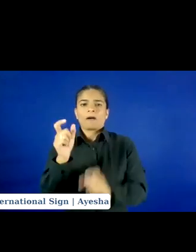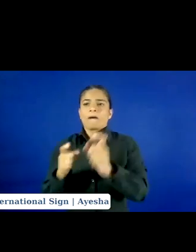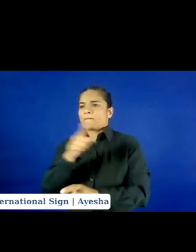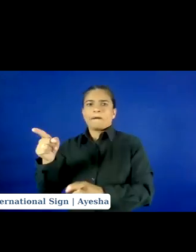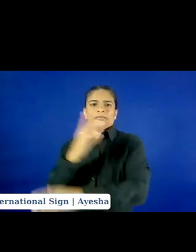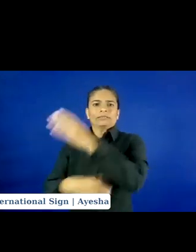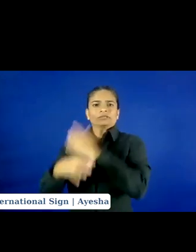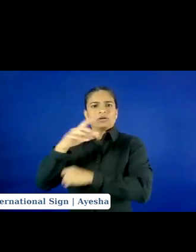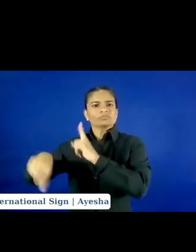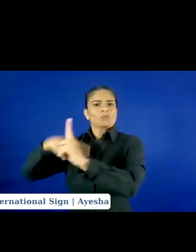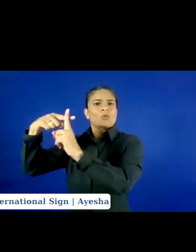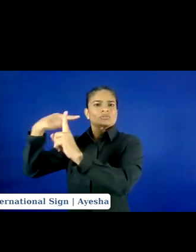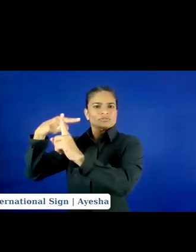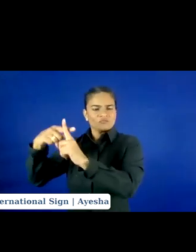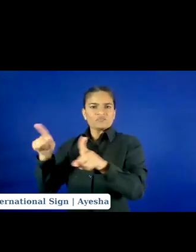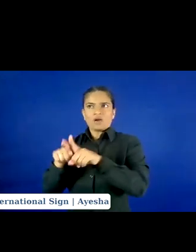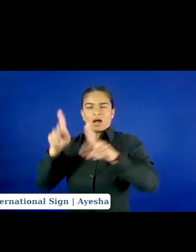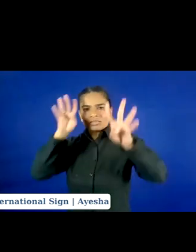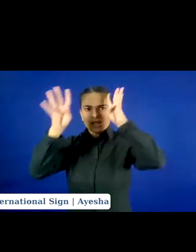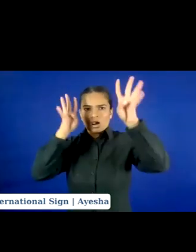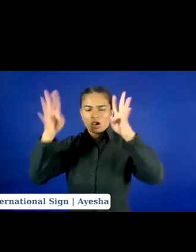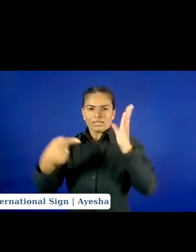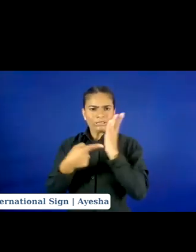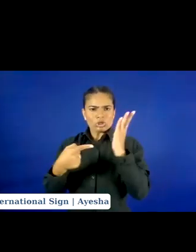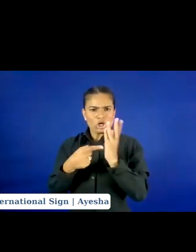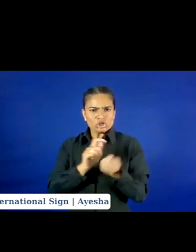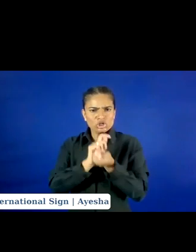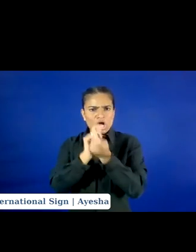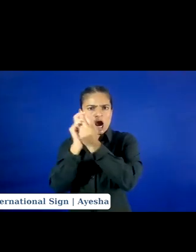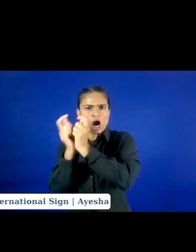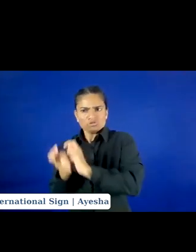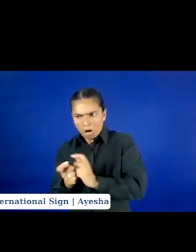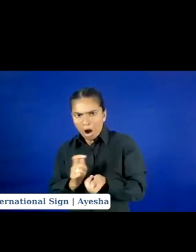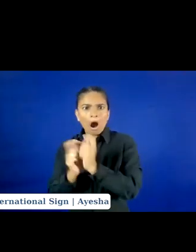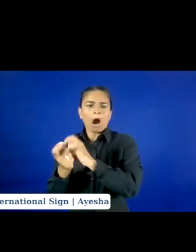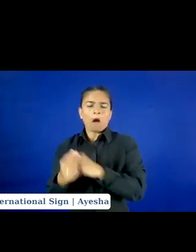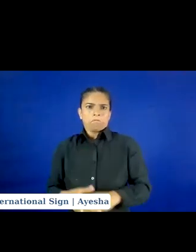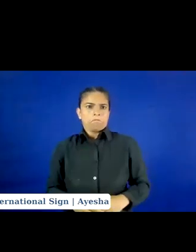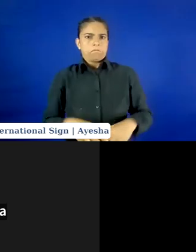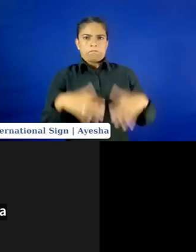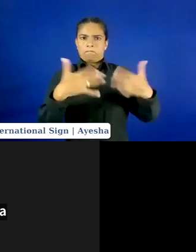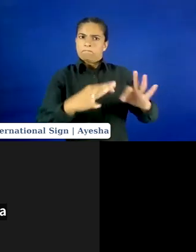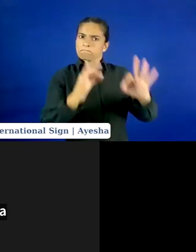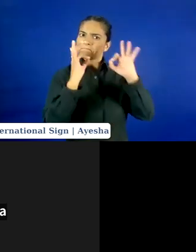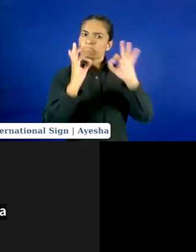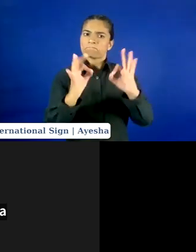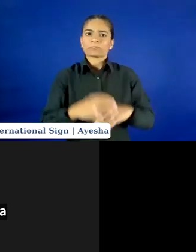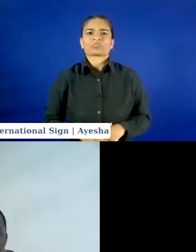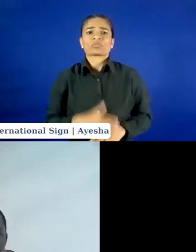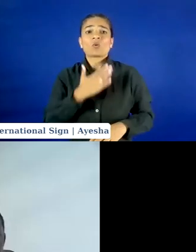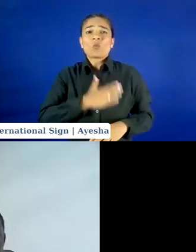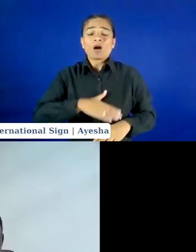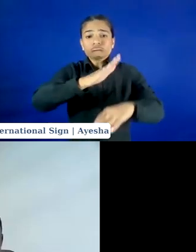innovations. This is excellent. And just to remind the listeners that the